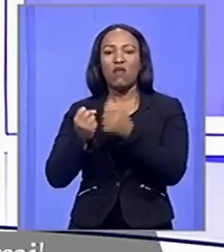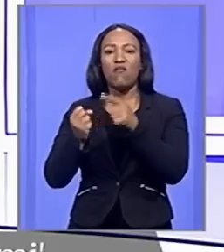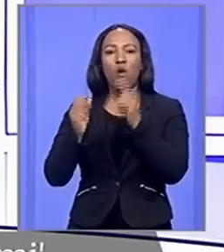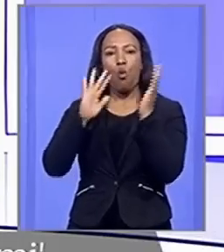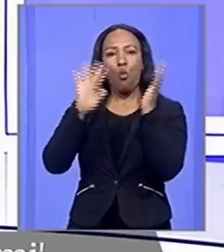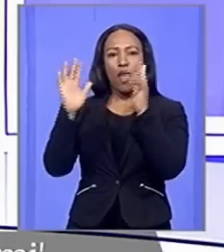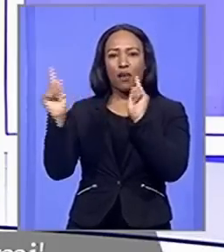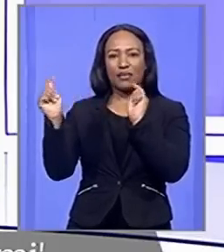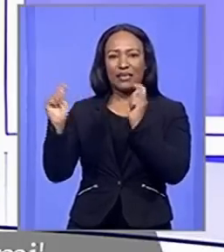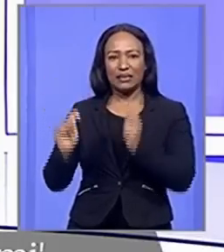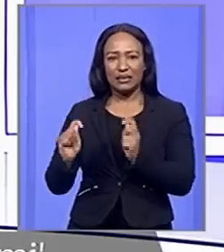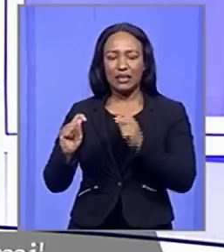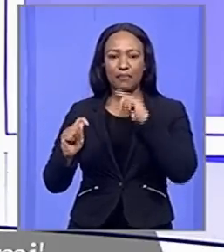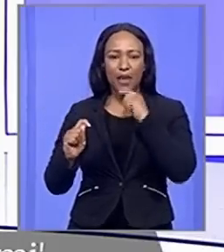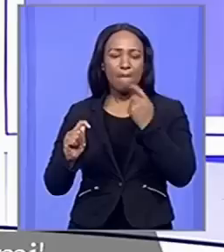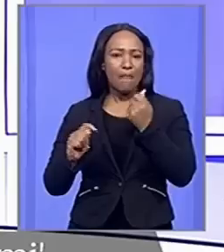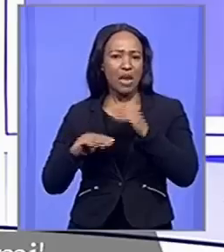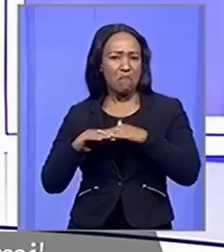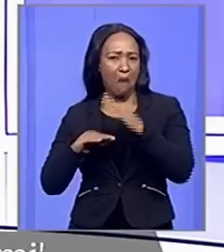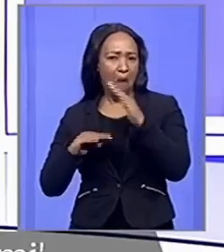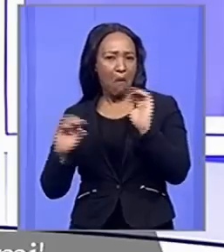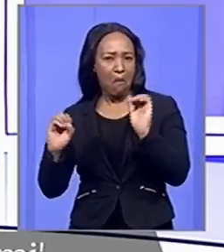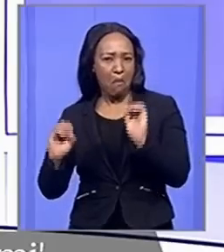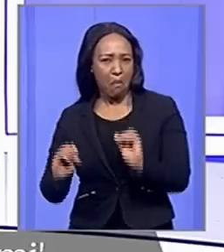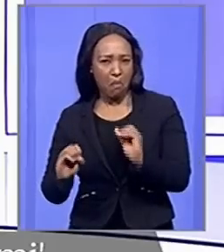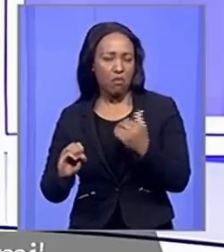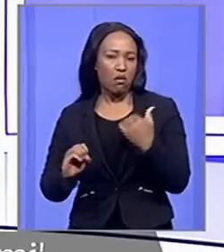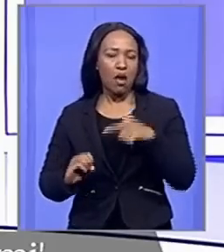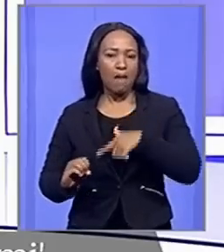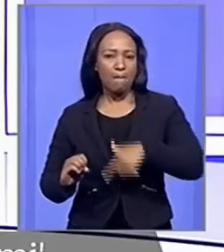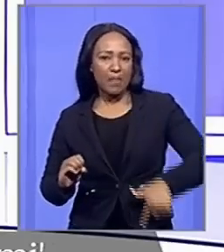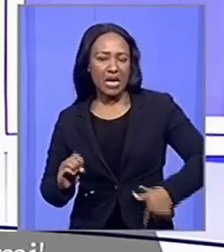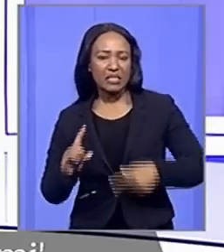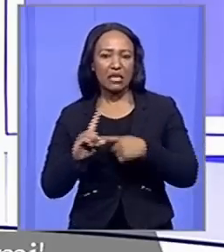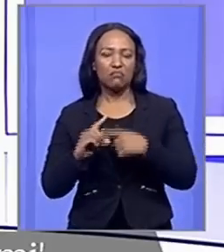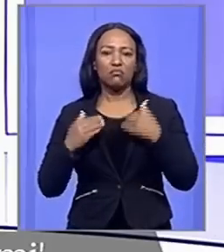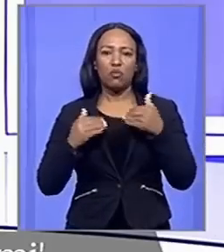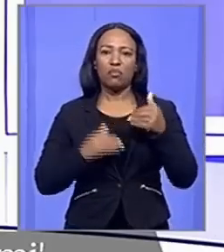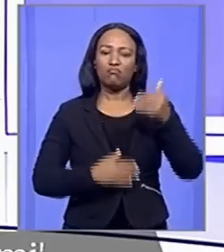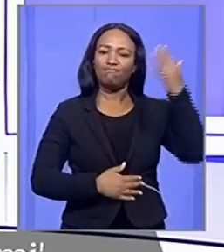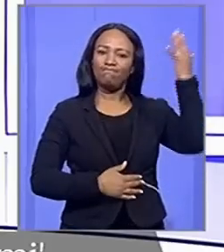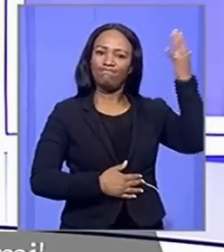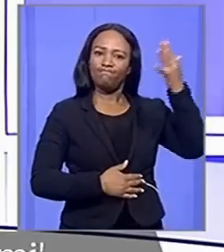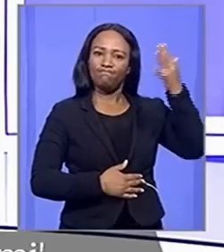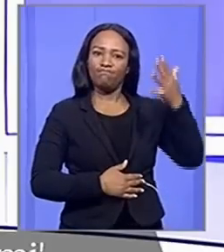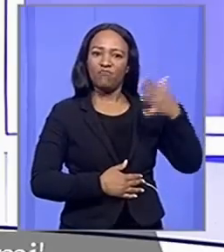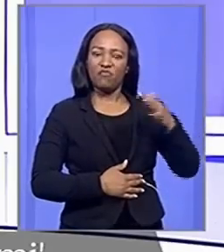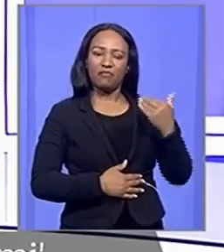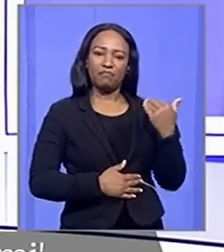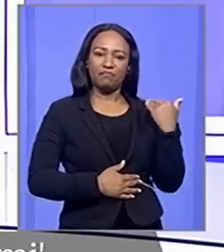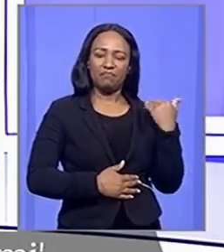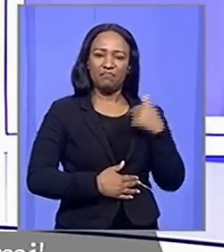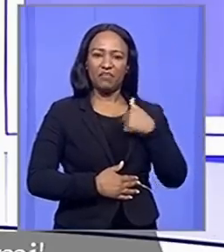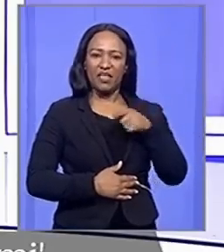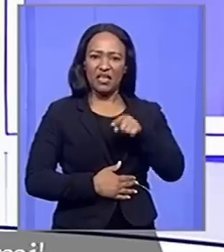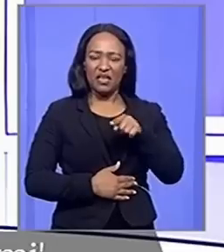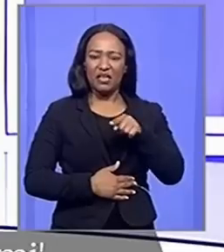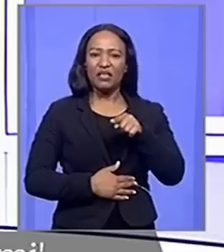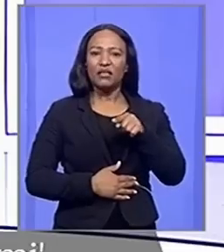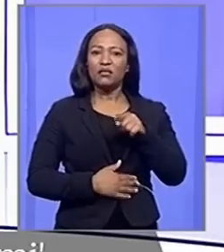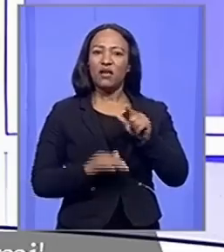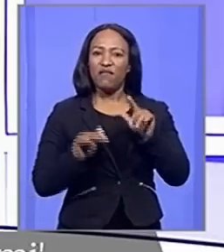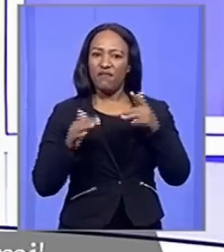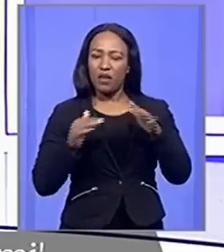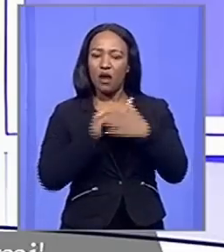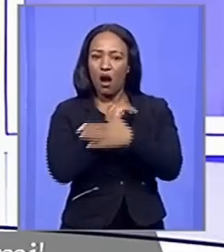ga kalo. Se se latela morago ga polelo ye bogale ya mopresidente Cyril Ramaphosa fao a bego a ipelaetša goba ke re a bego a ipiletša go